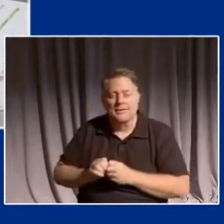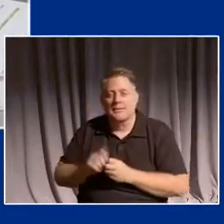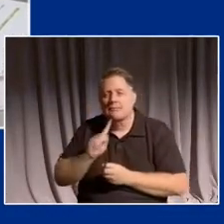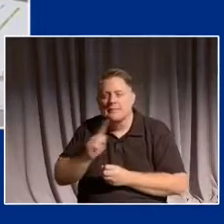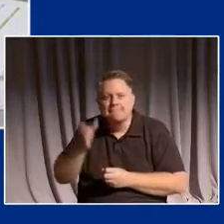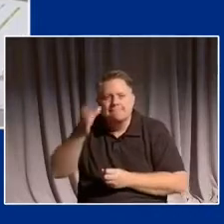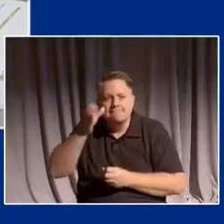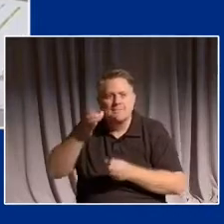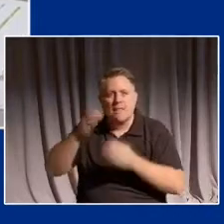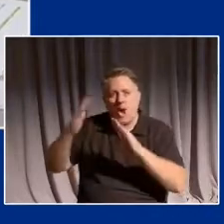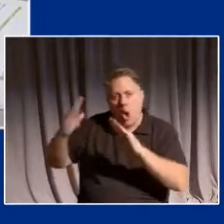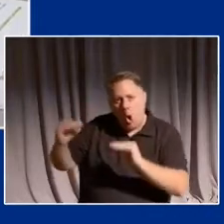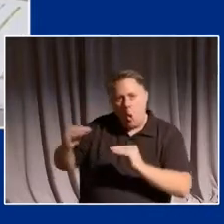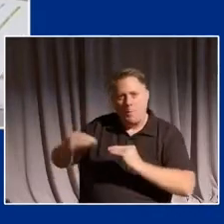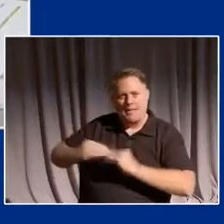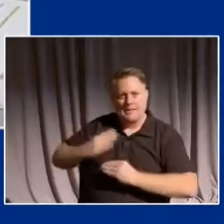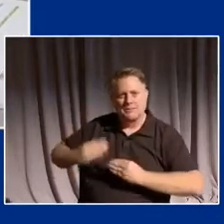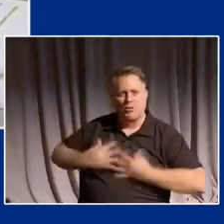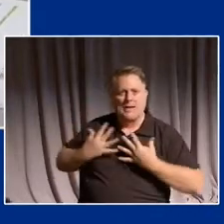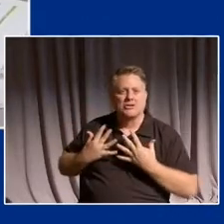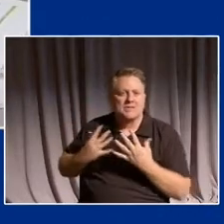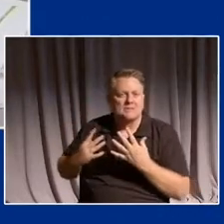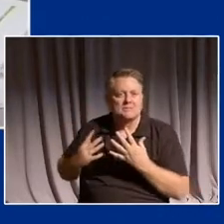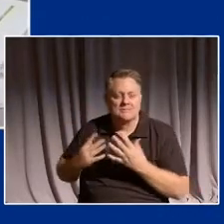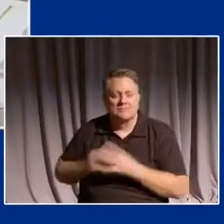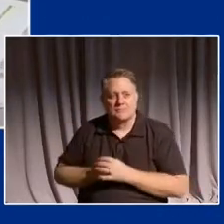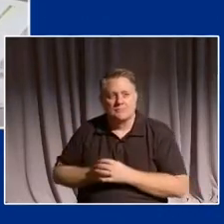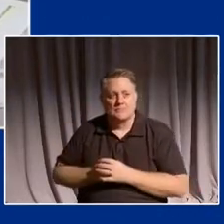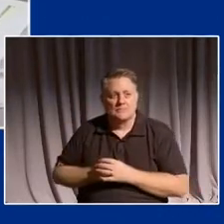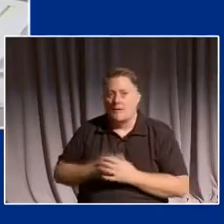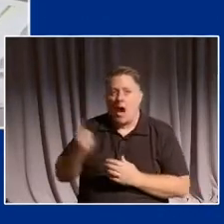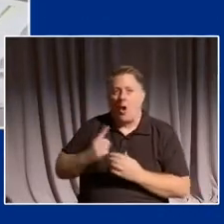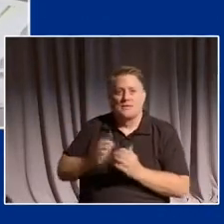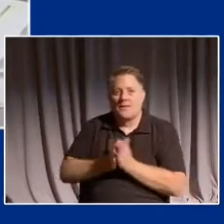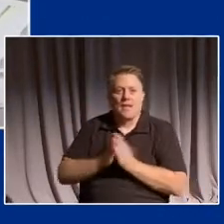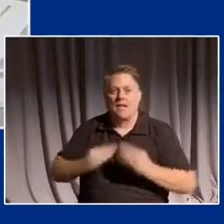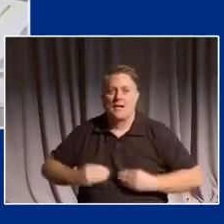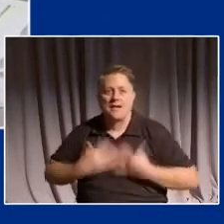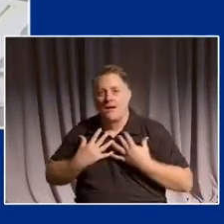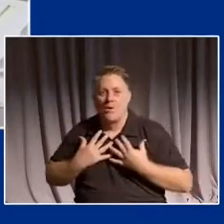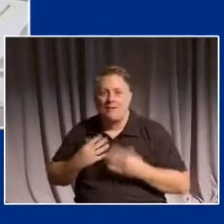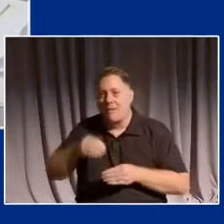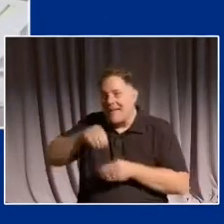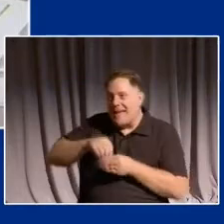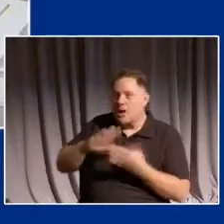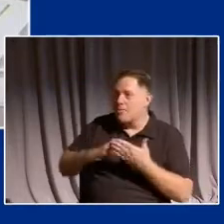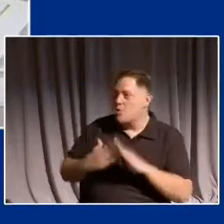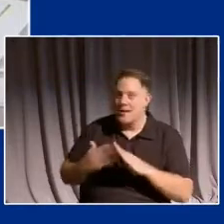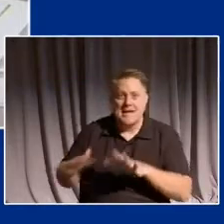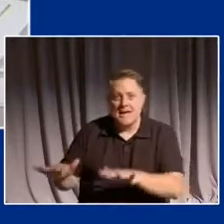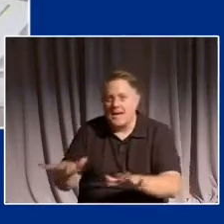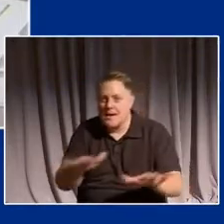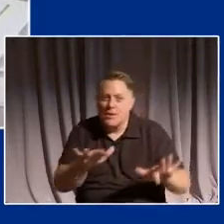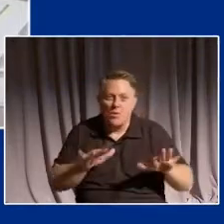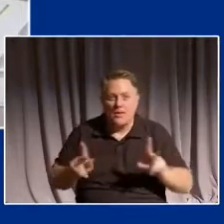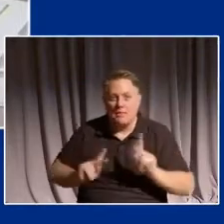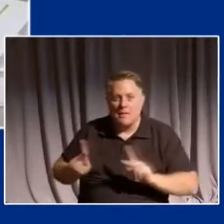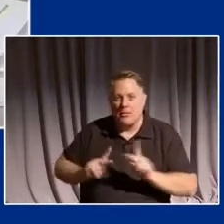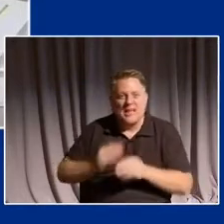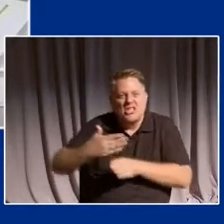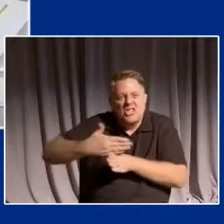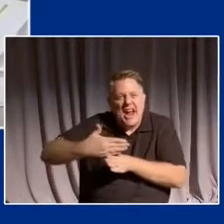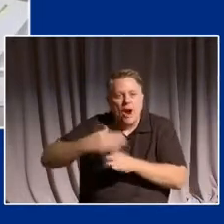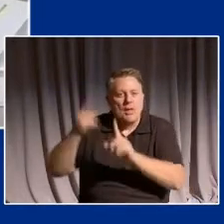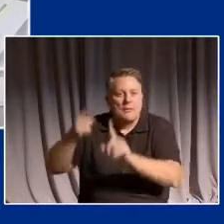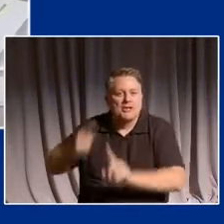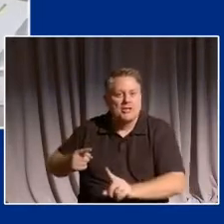the hope and the inspiration firsthand. I always get energized when I'm in community with people who share this kind of a